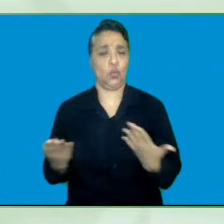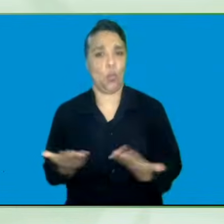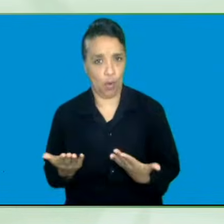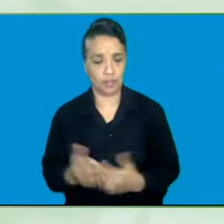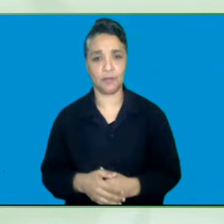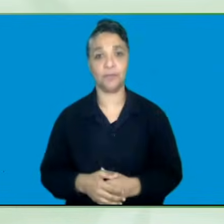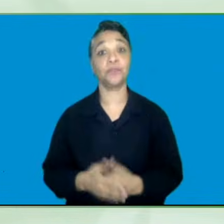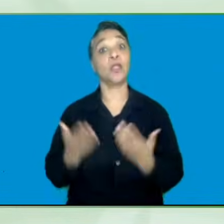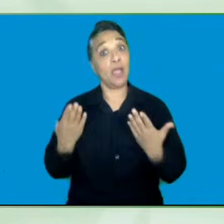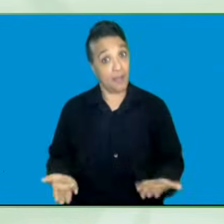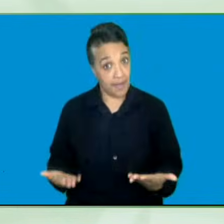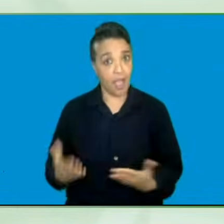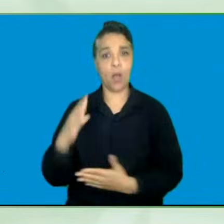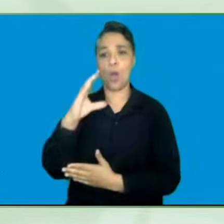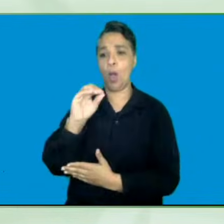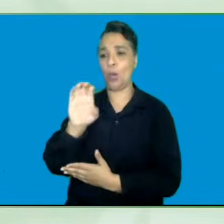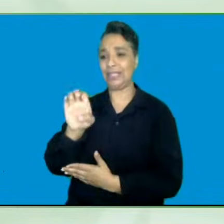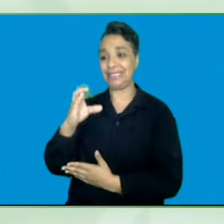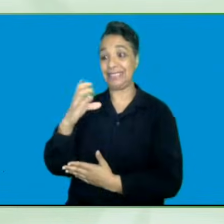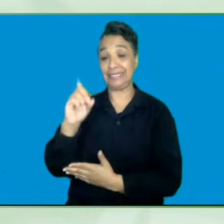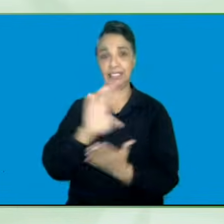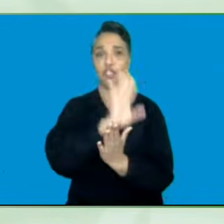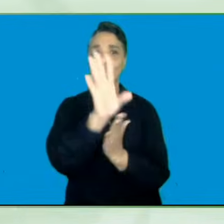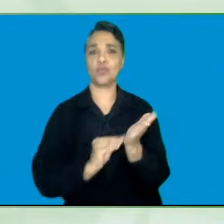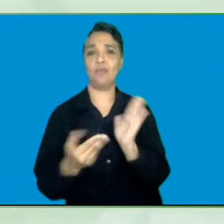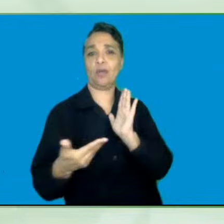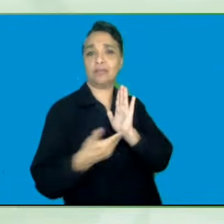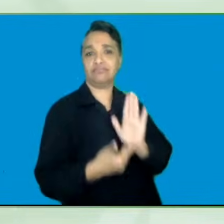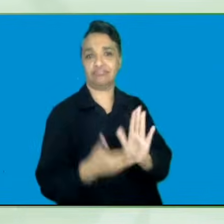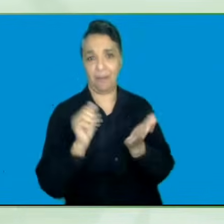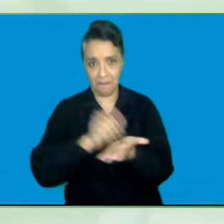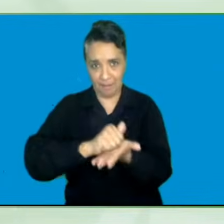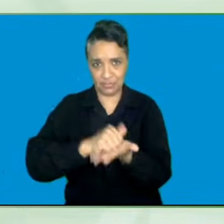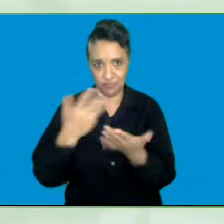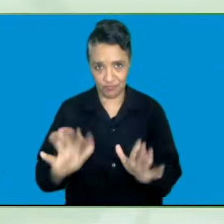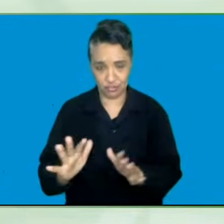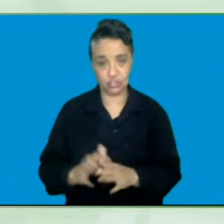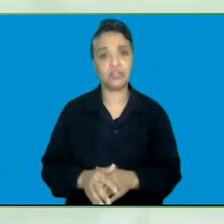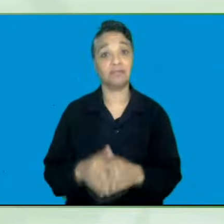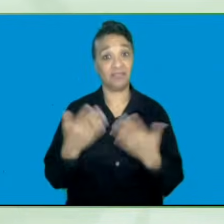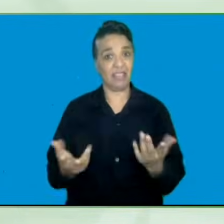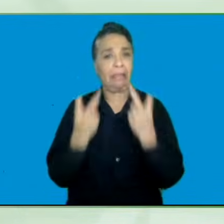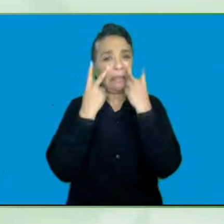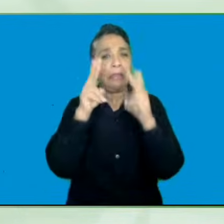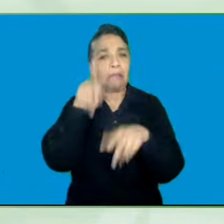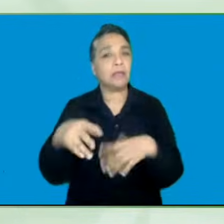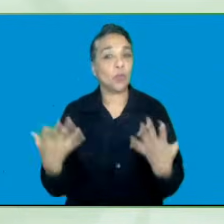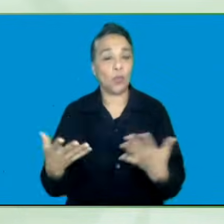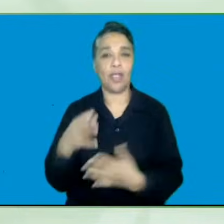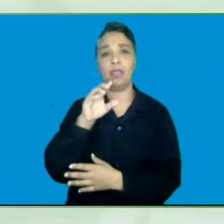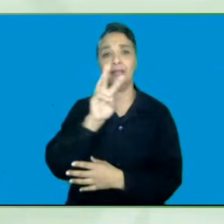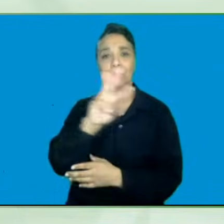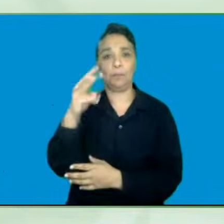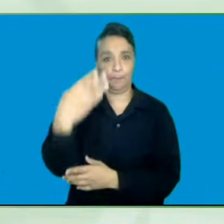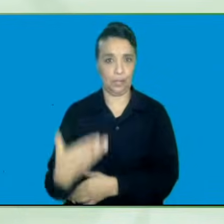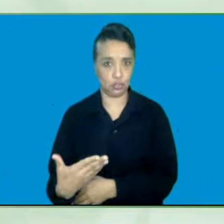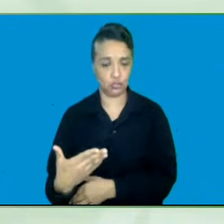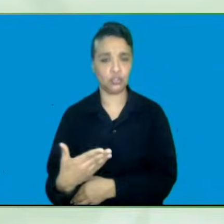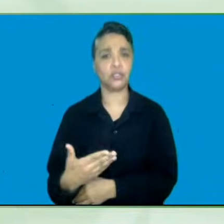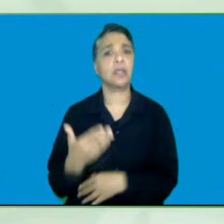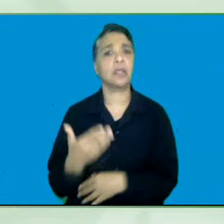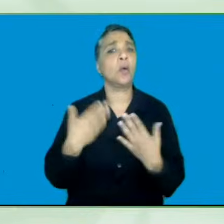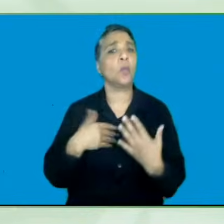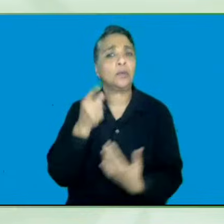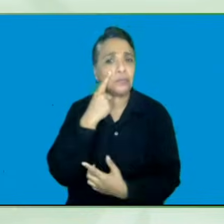OECD today, and it's available on the OECD website right now, it looks at the potential for AI and other advanced technologies